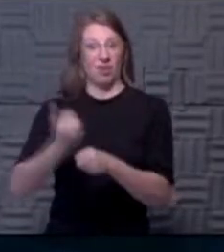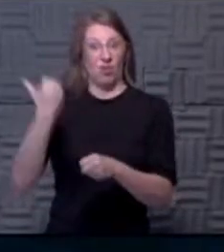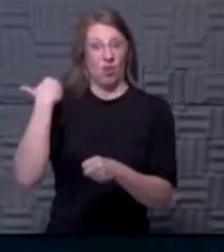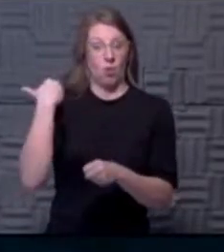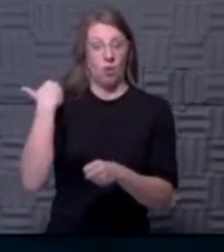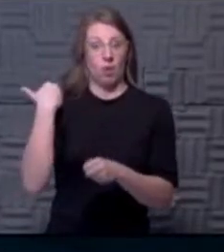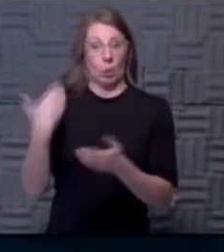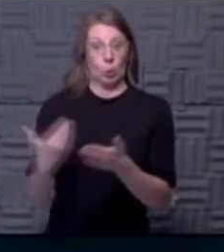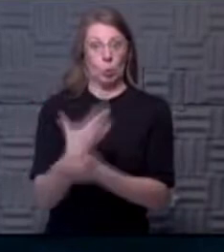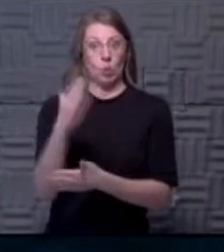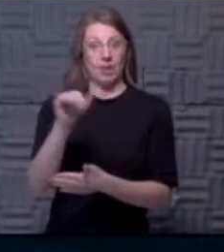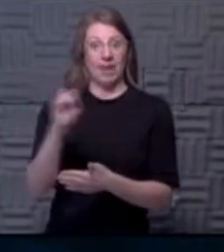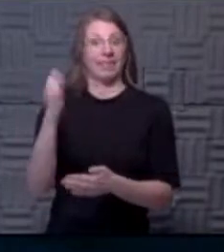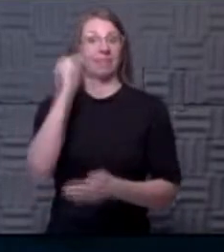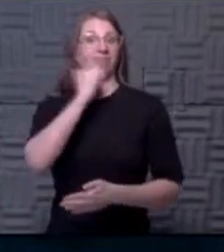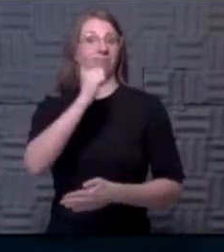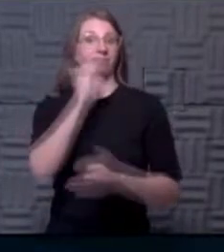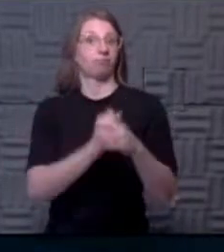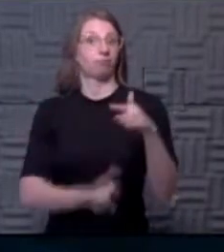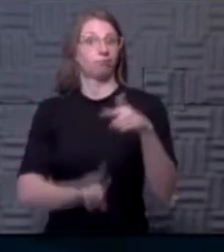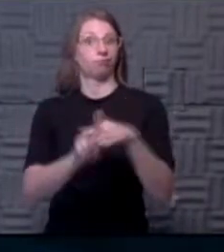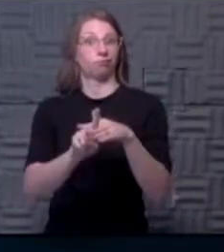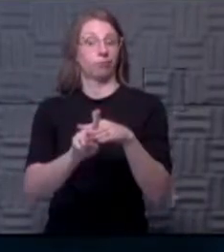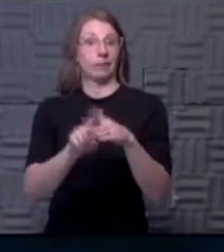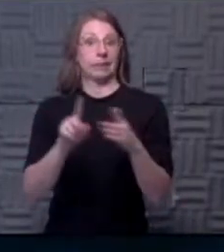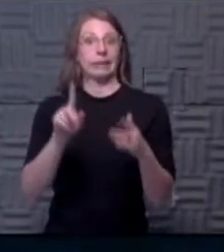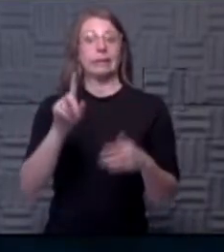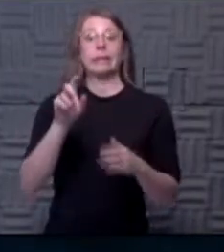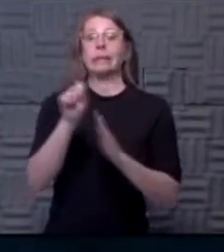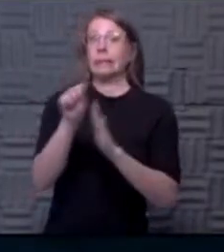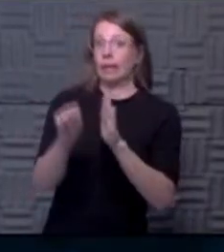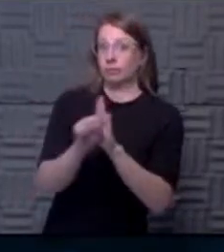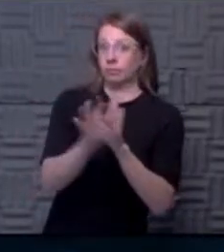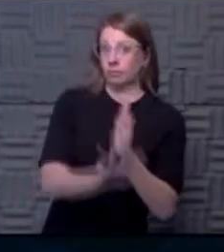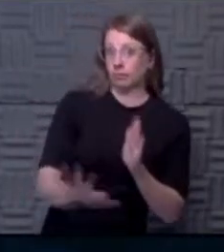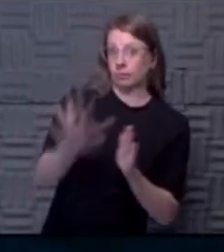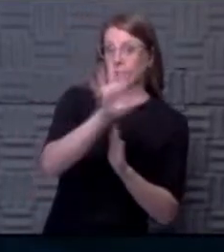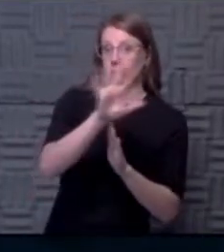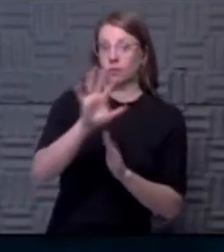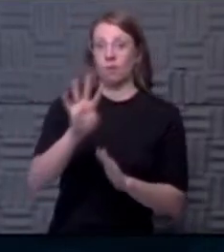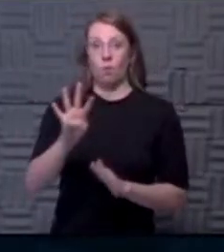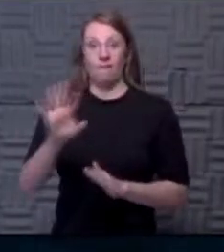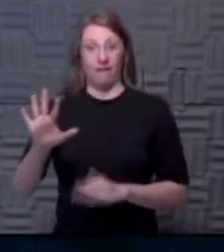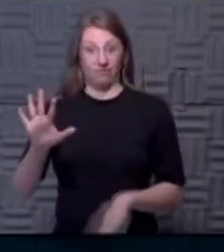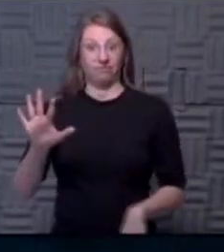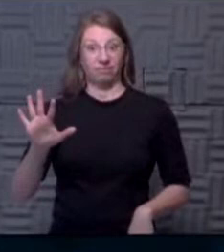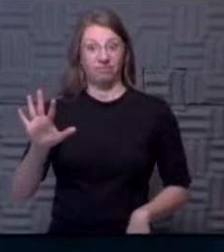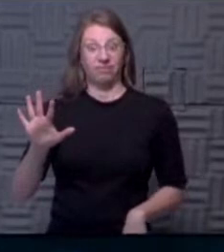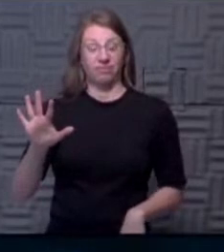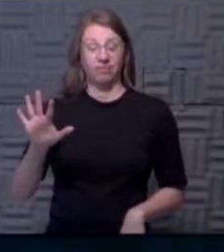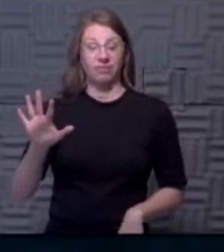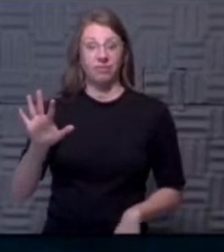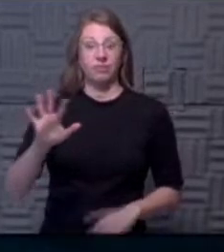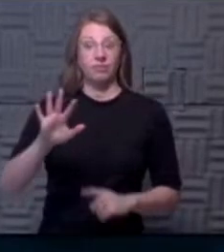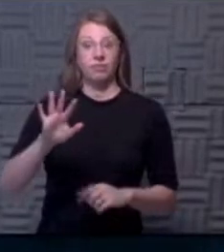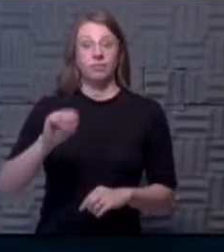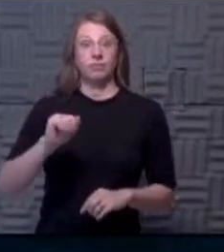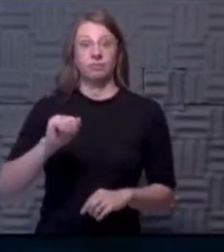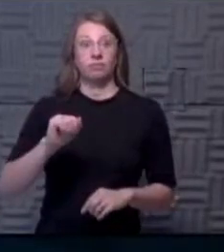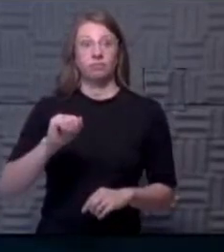how many new cases per day were we seeing in the state? And that number was 45. And that was